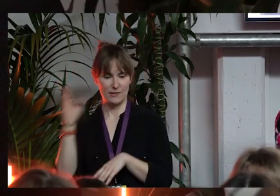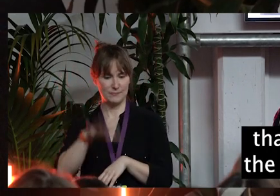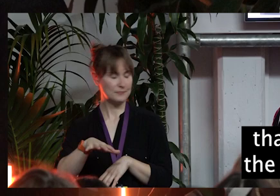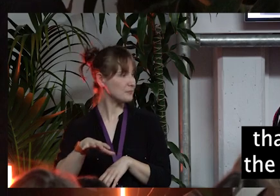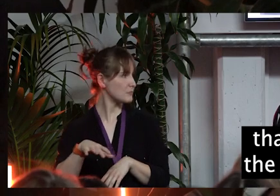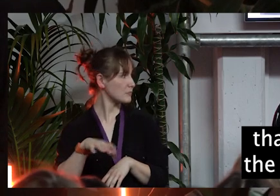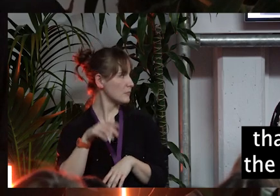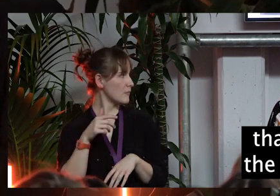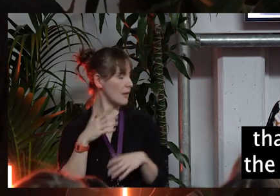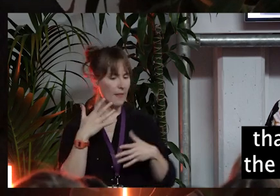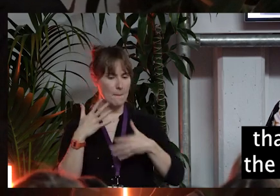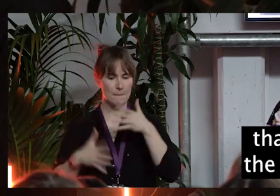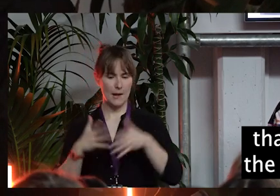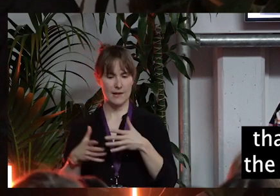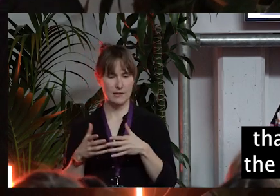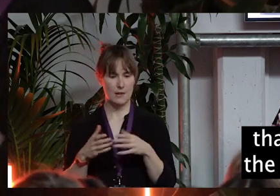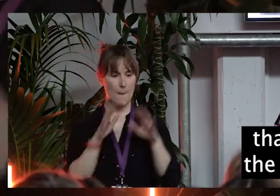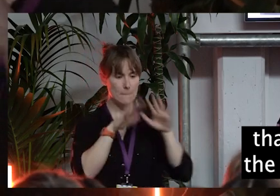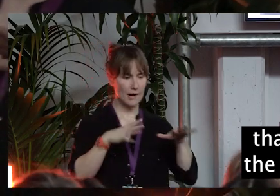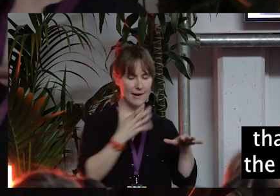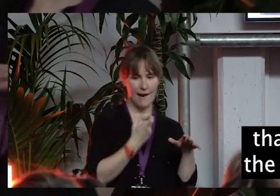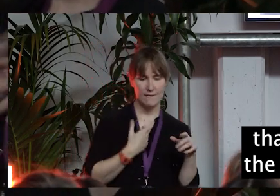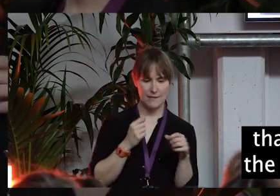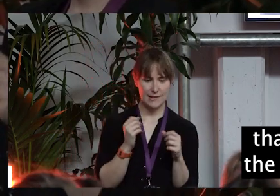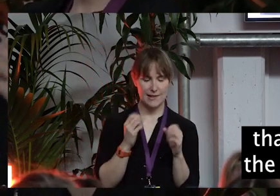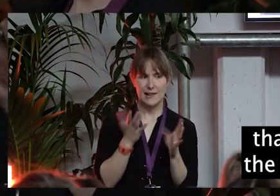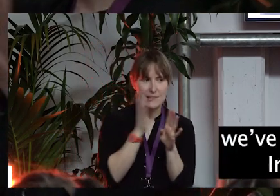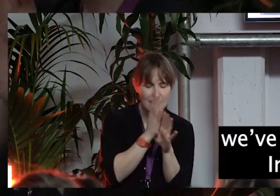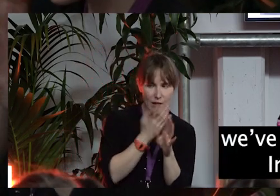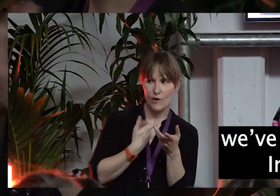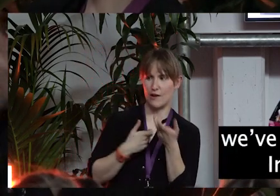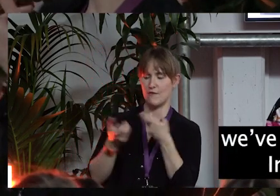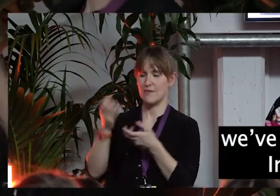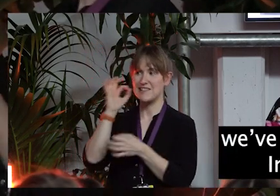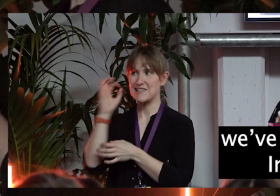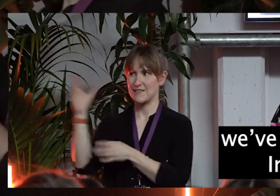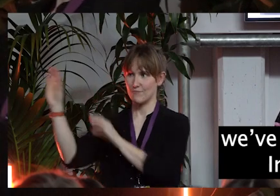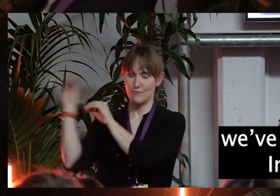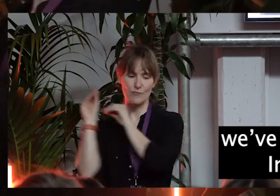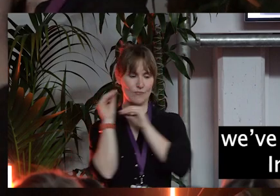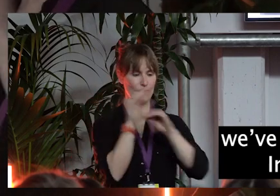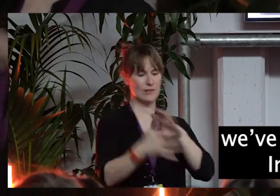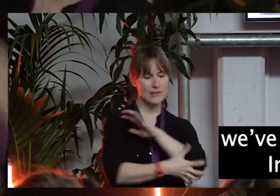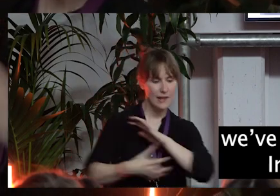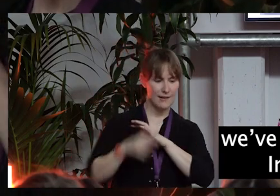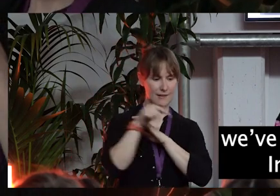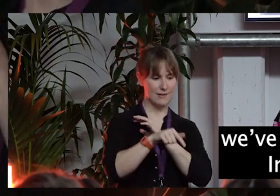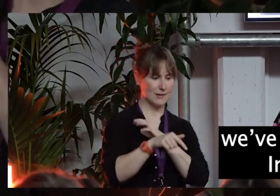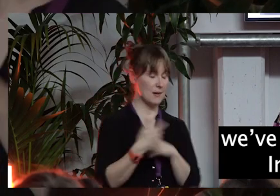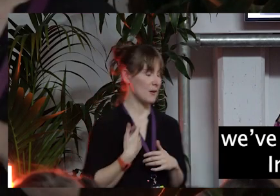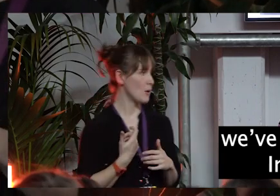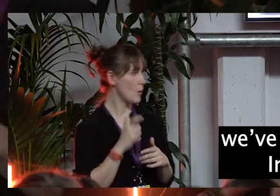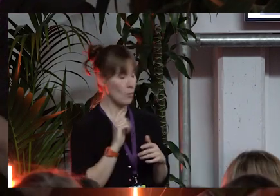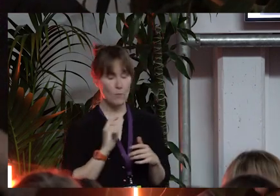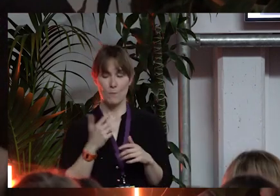It meant that the British Empire then had the secret of tea. And at that point, we had taken over, and I say we, but I'm Indian origin,